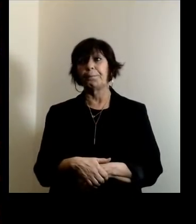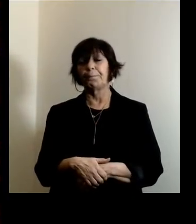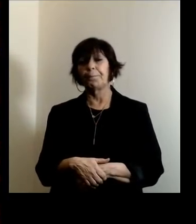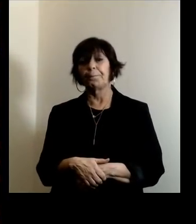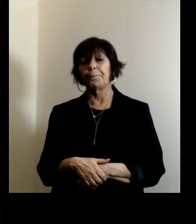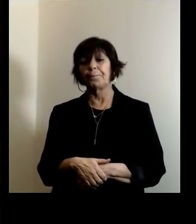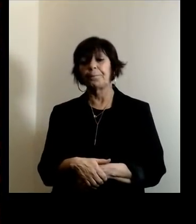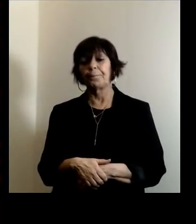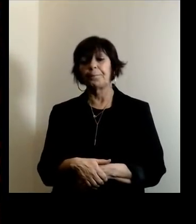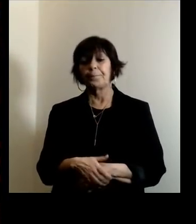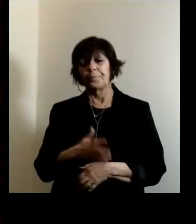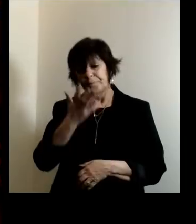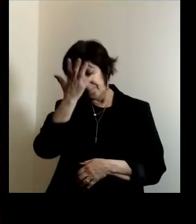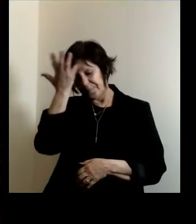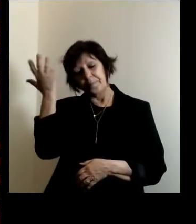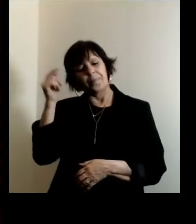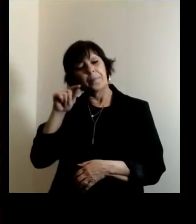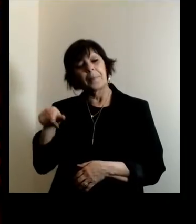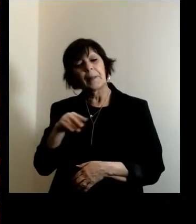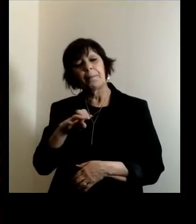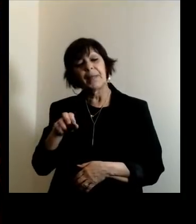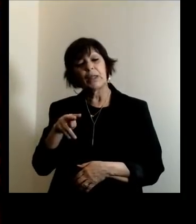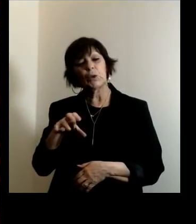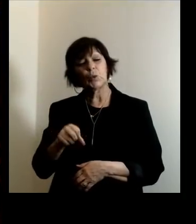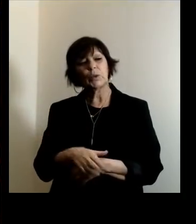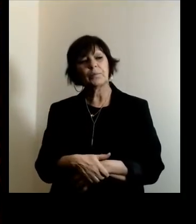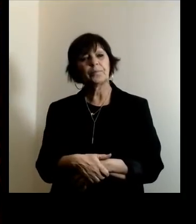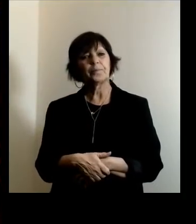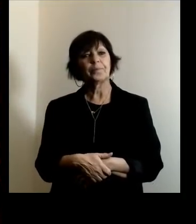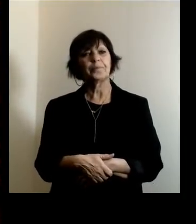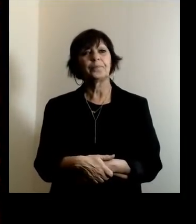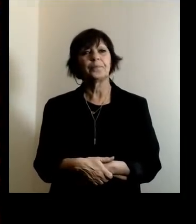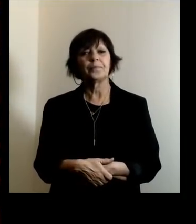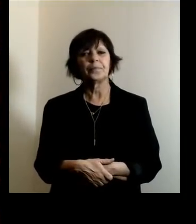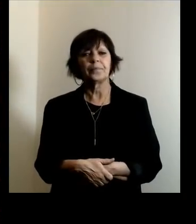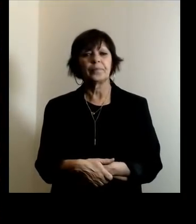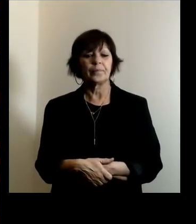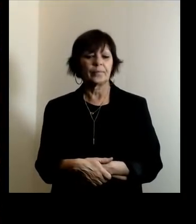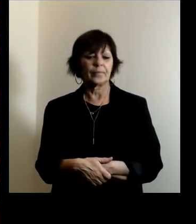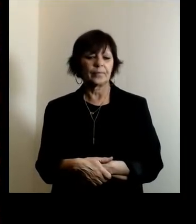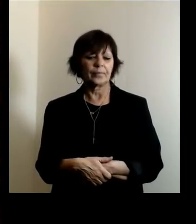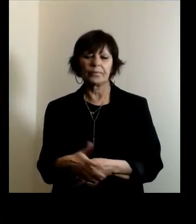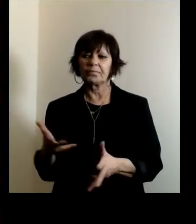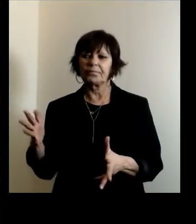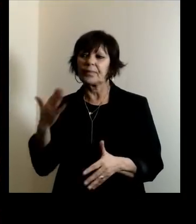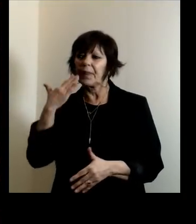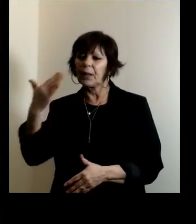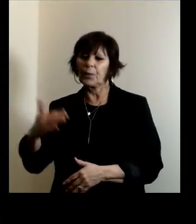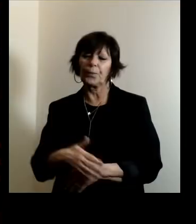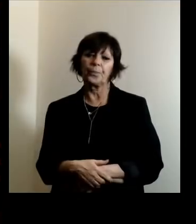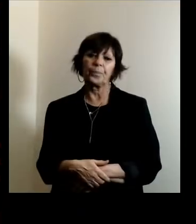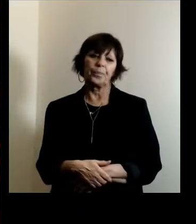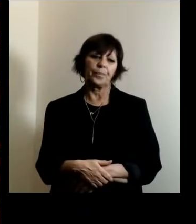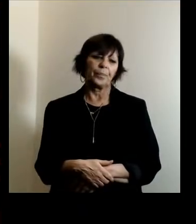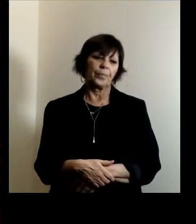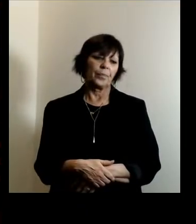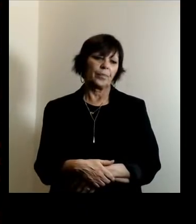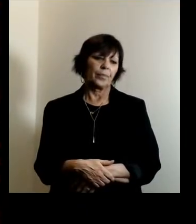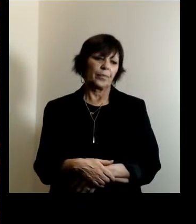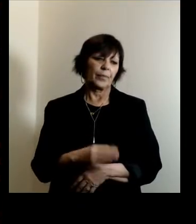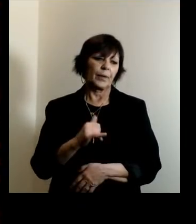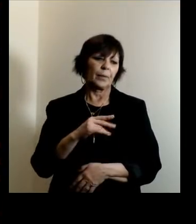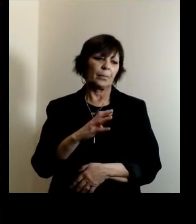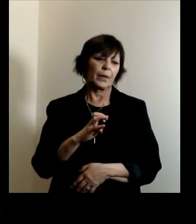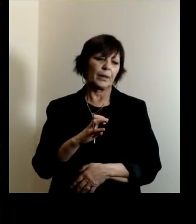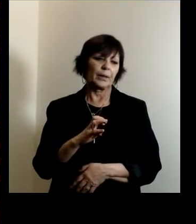We'll go back to Ethan Powers of B News. Do you have any more questions, Ethan? All set for today, Mark. Thanks. Thanks. Michael Baggerman,